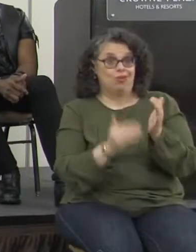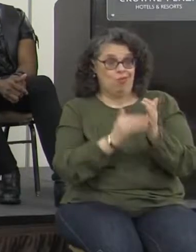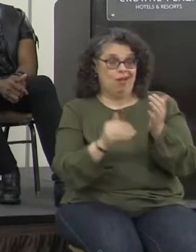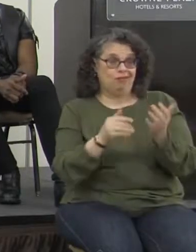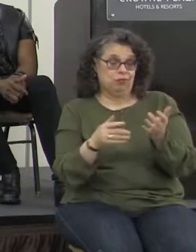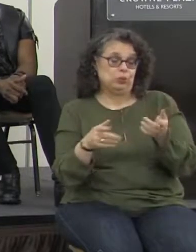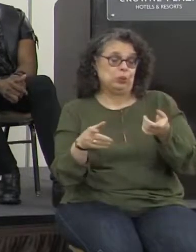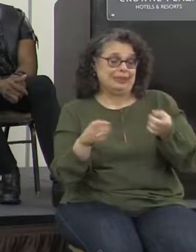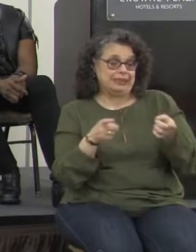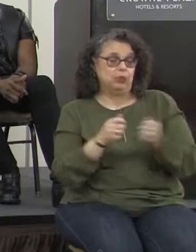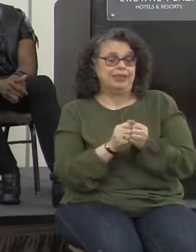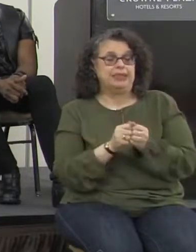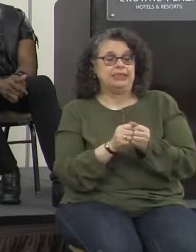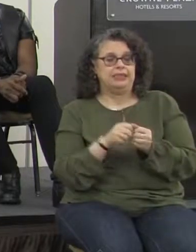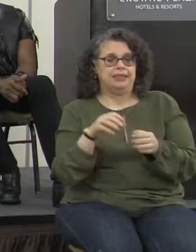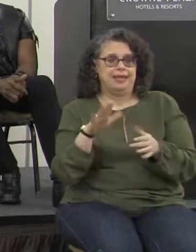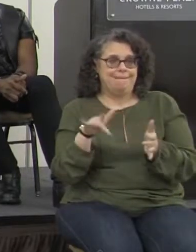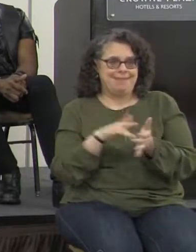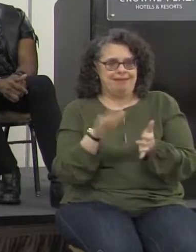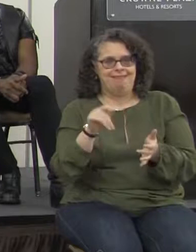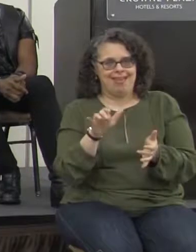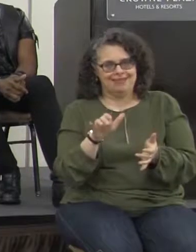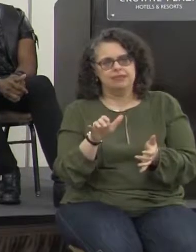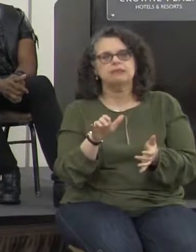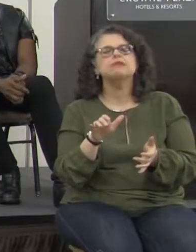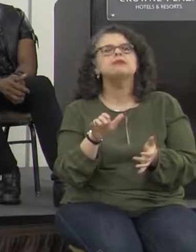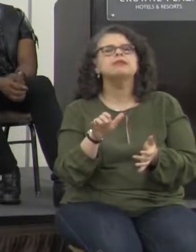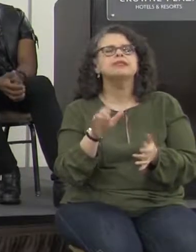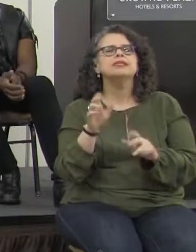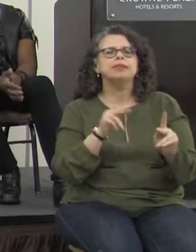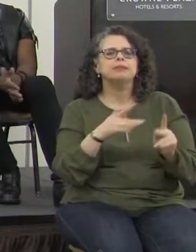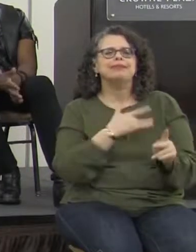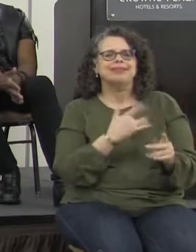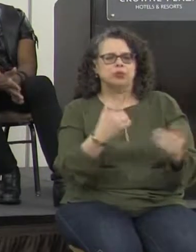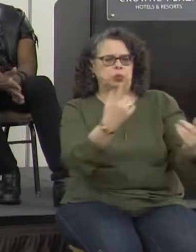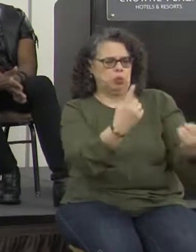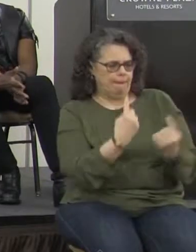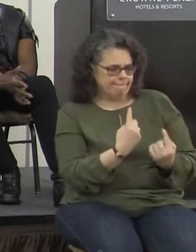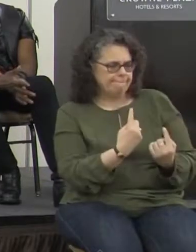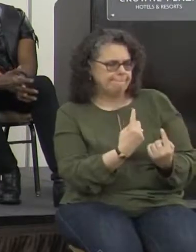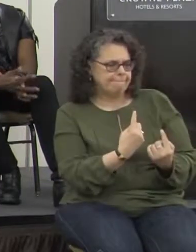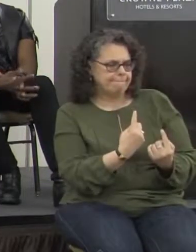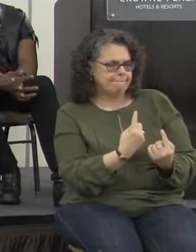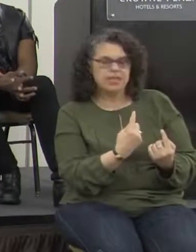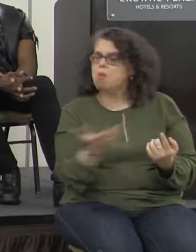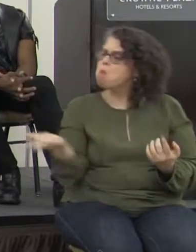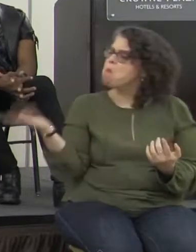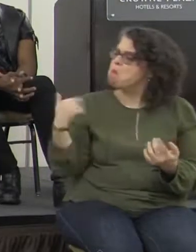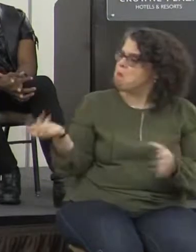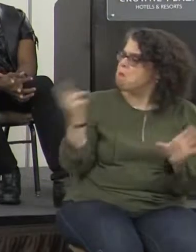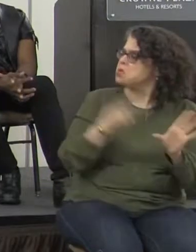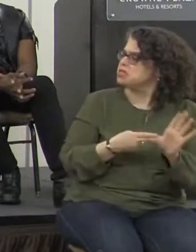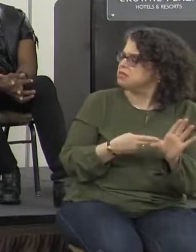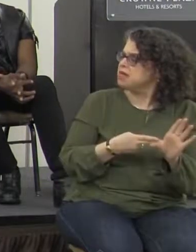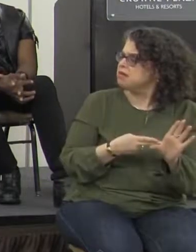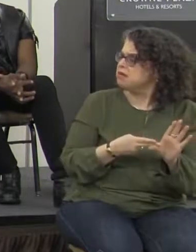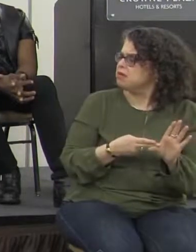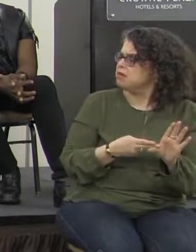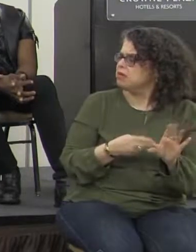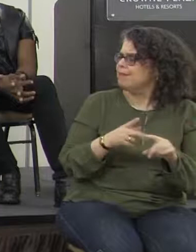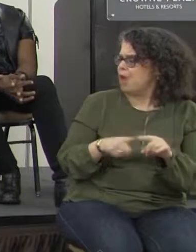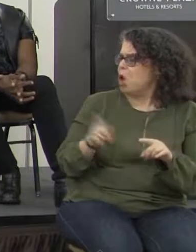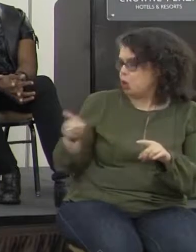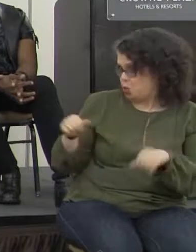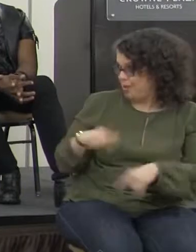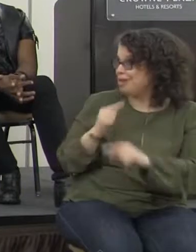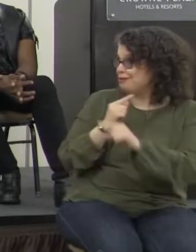in DC or in the Mid-Atlantic is that people will come to us and ask us to participate, but they want us to be the